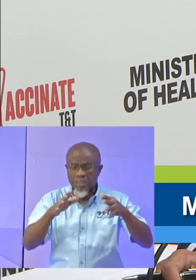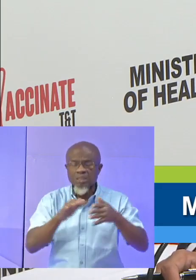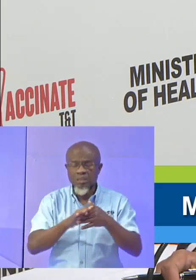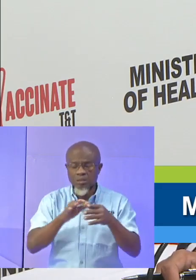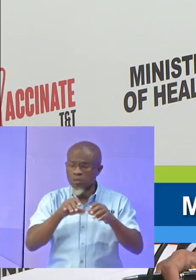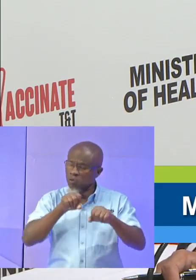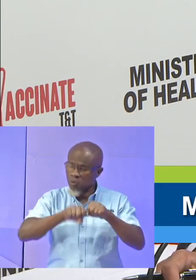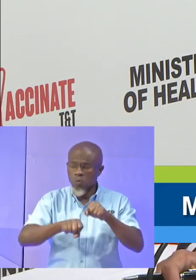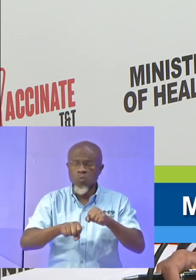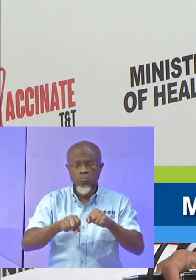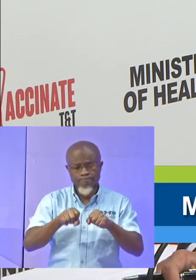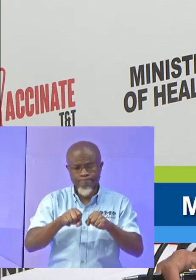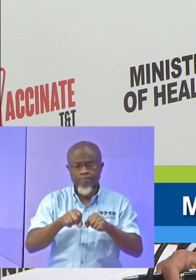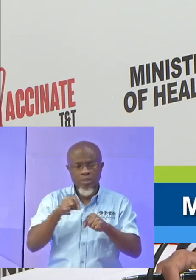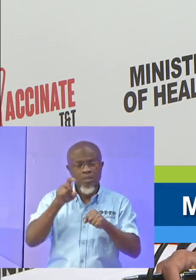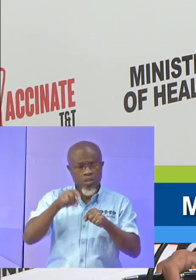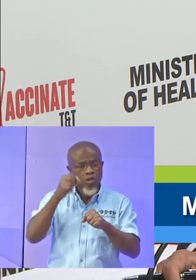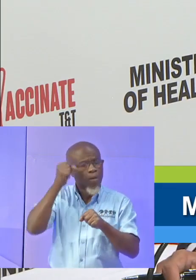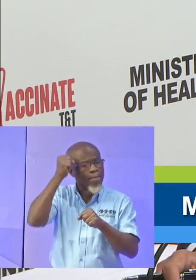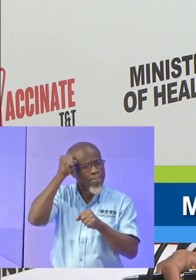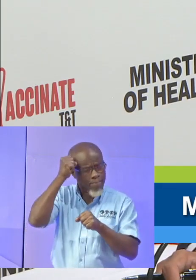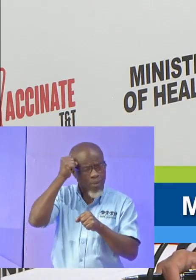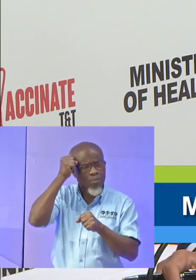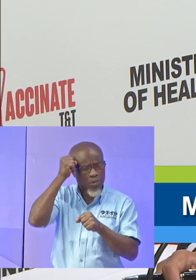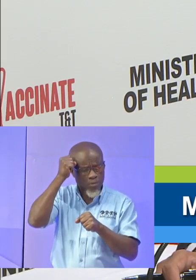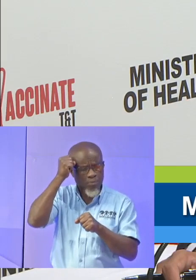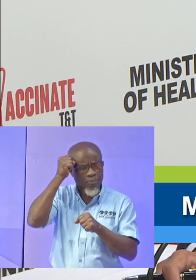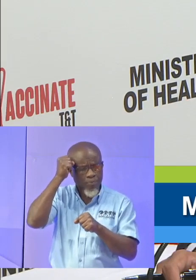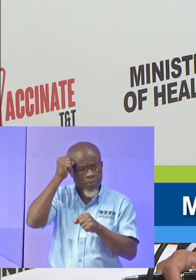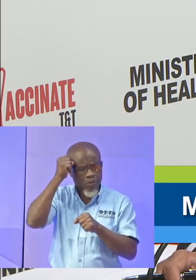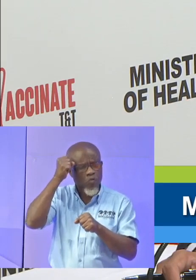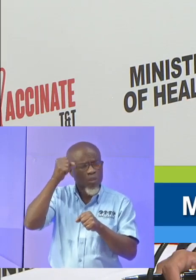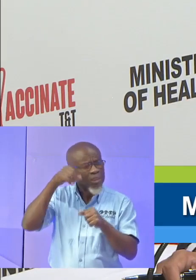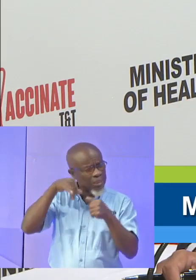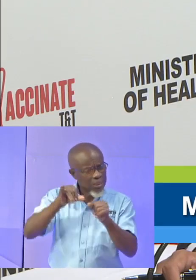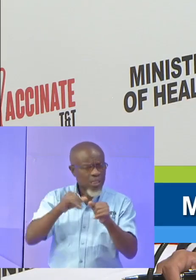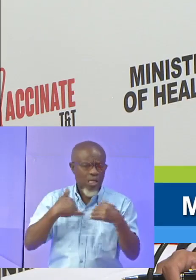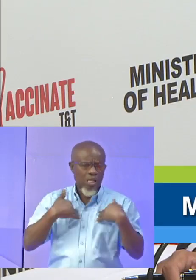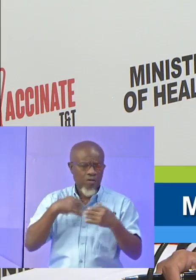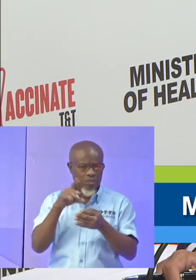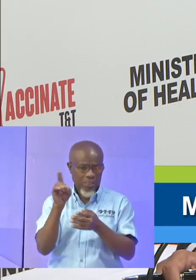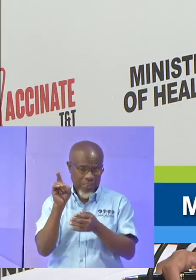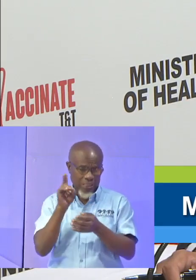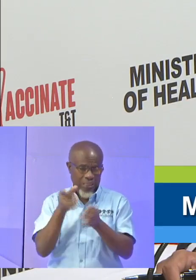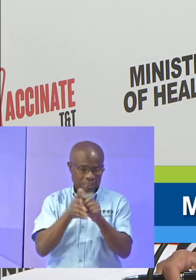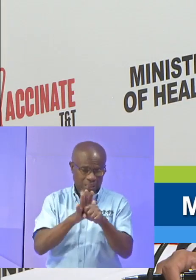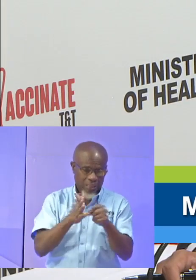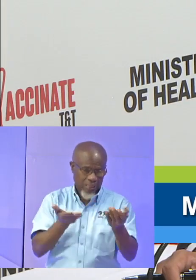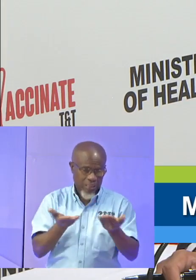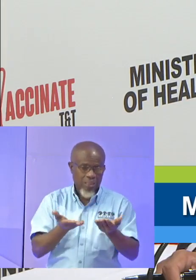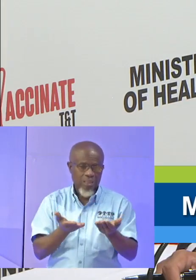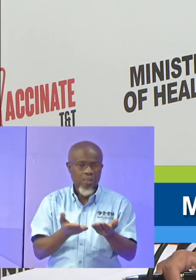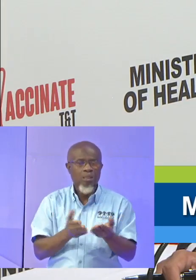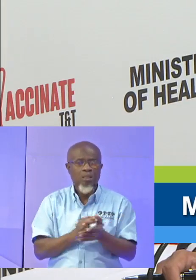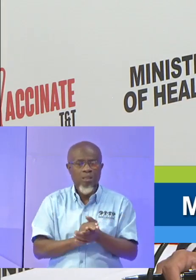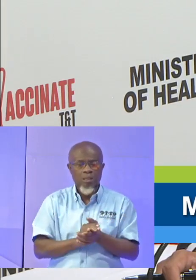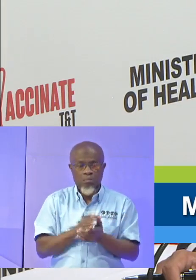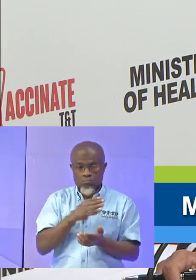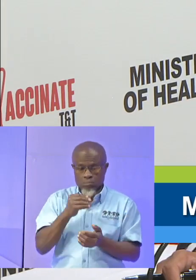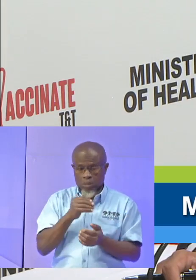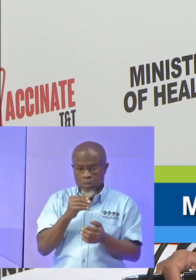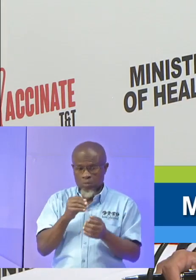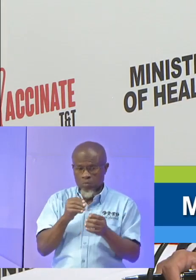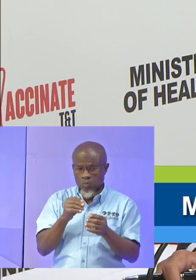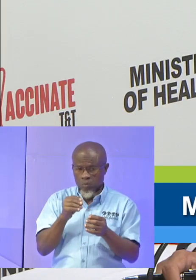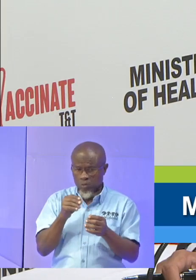to be cognizant of, that Delta is still here. We actually had samples that suggested that a few cases of P1 were picked